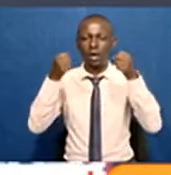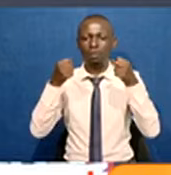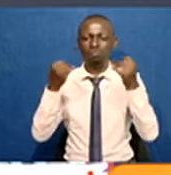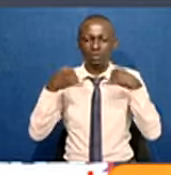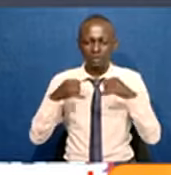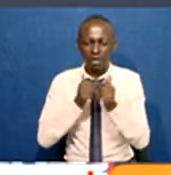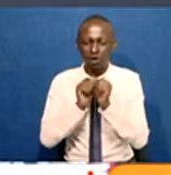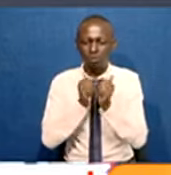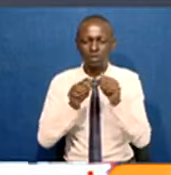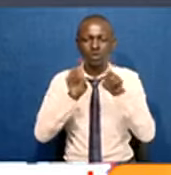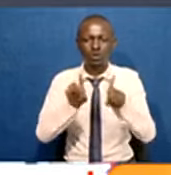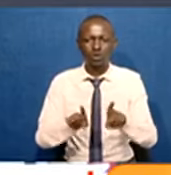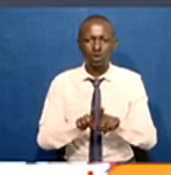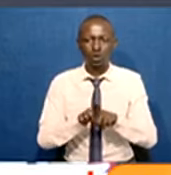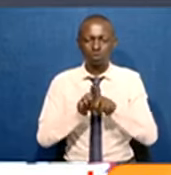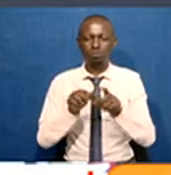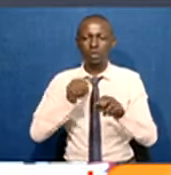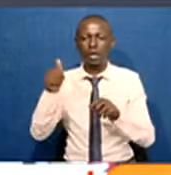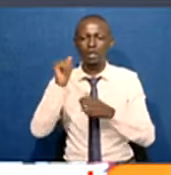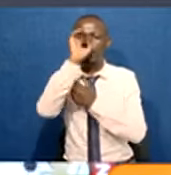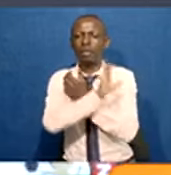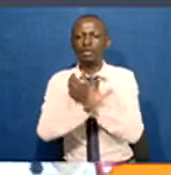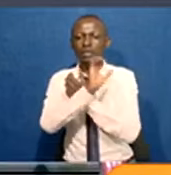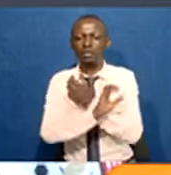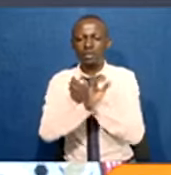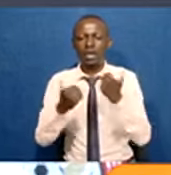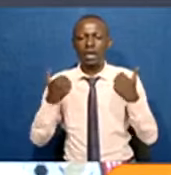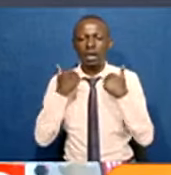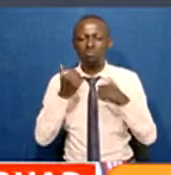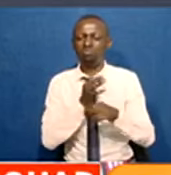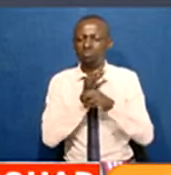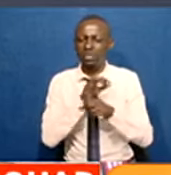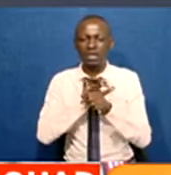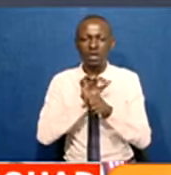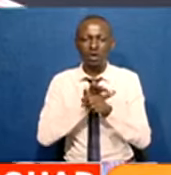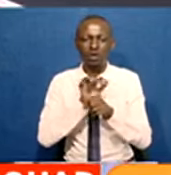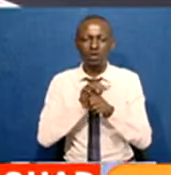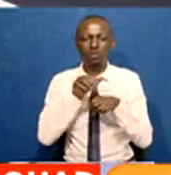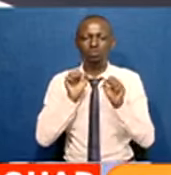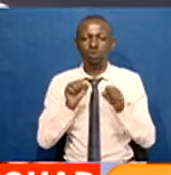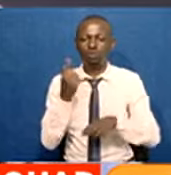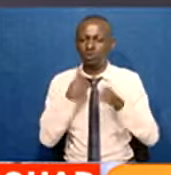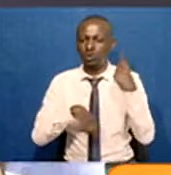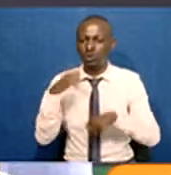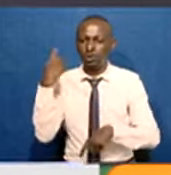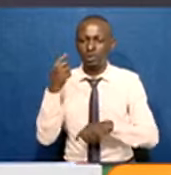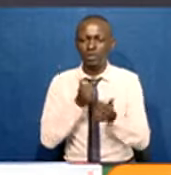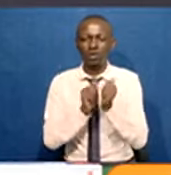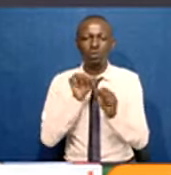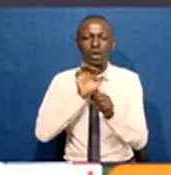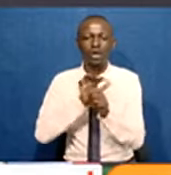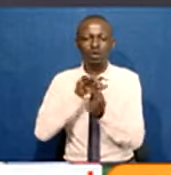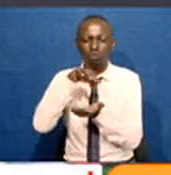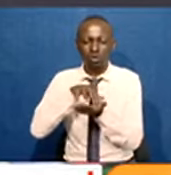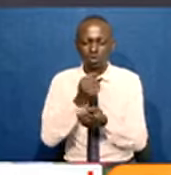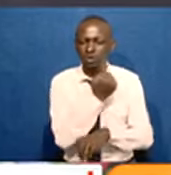to compete in a foreign soil, you know, where the pressure is also too much, and try to get results. There's a lot of competition in each position,